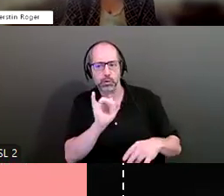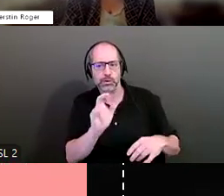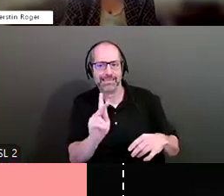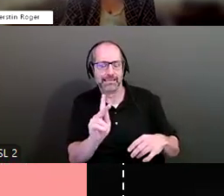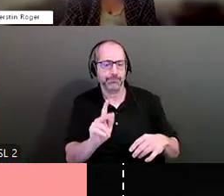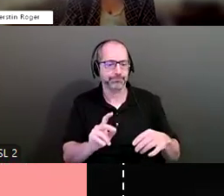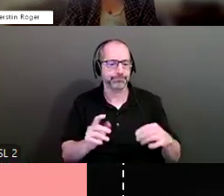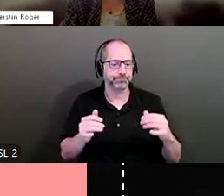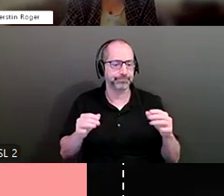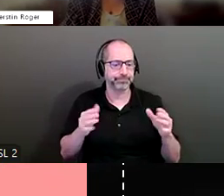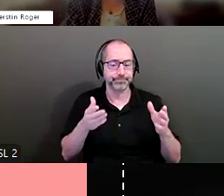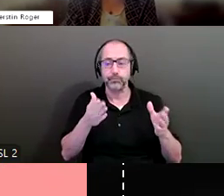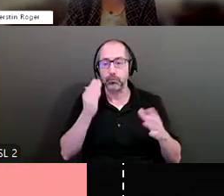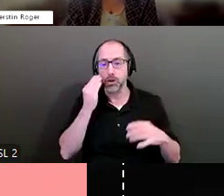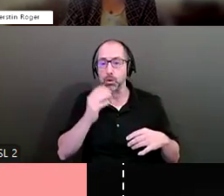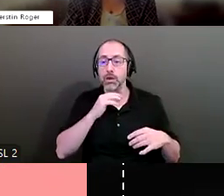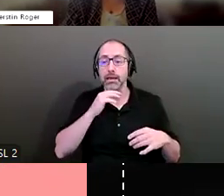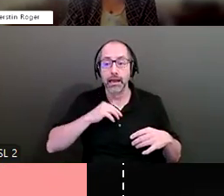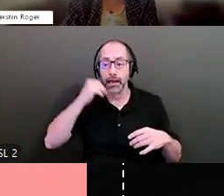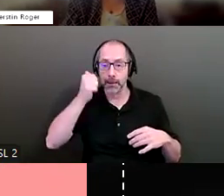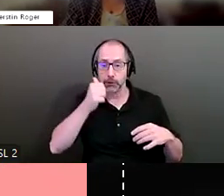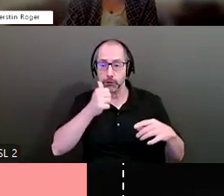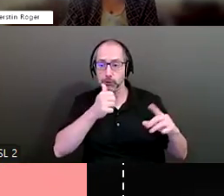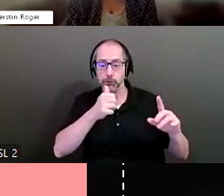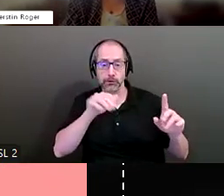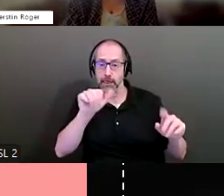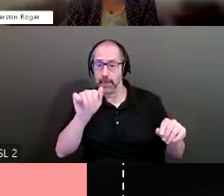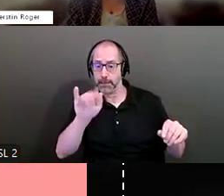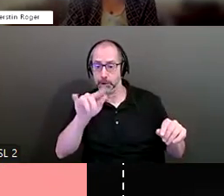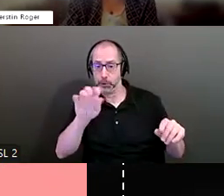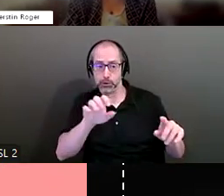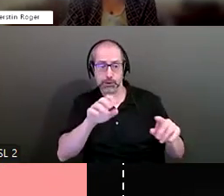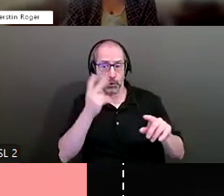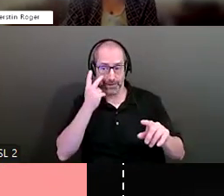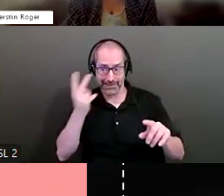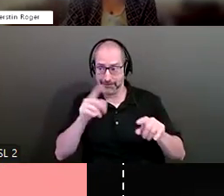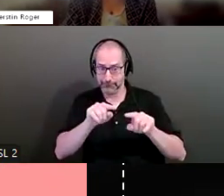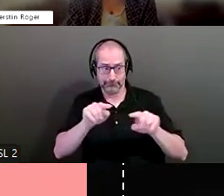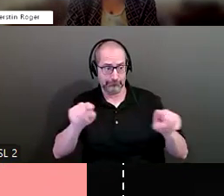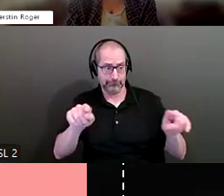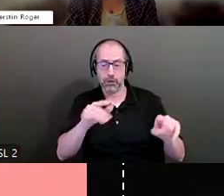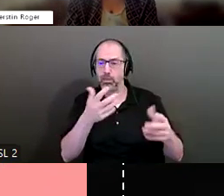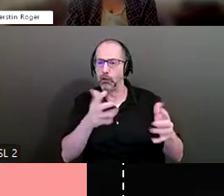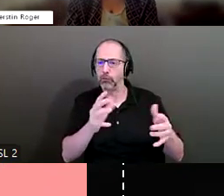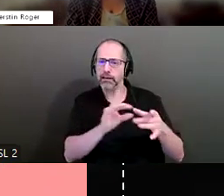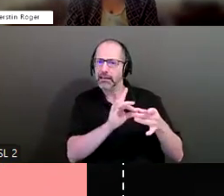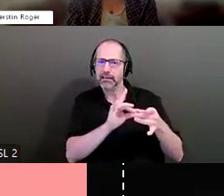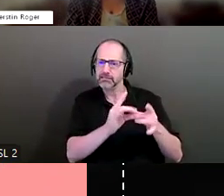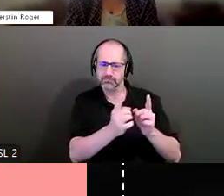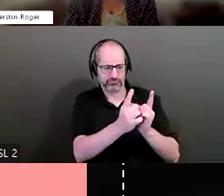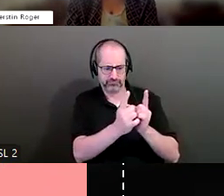But we know that elder abuse most often occurs within established relationships.